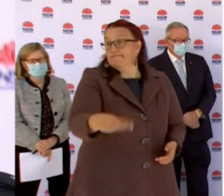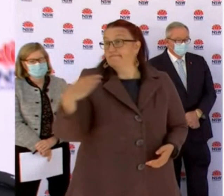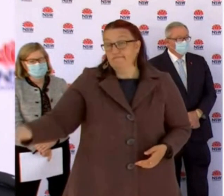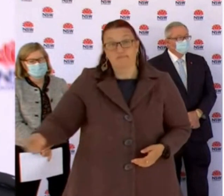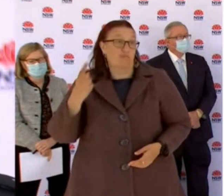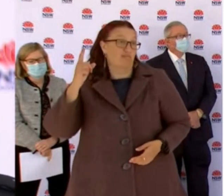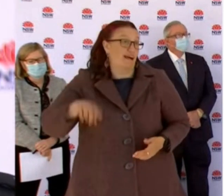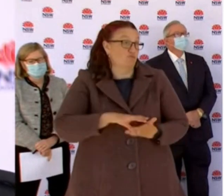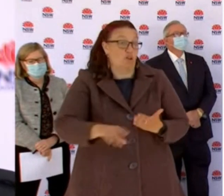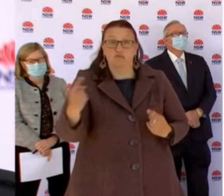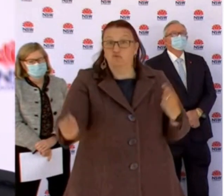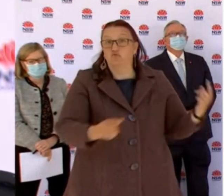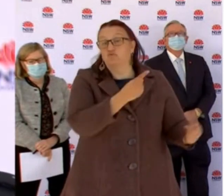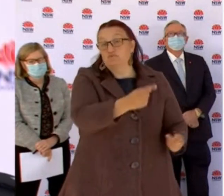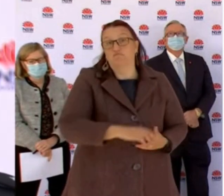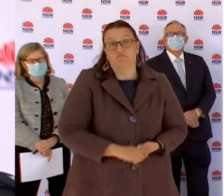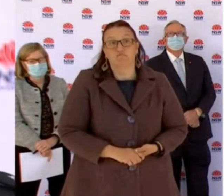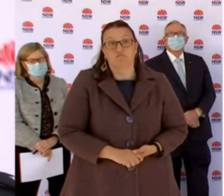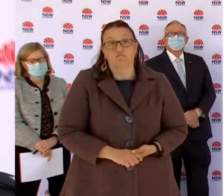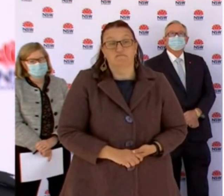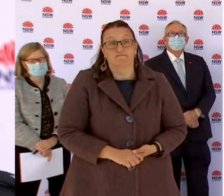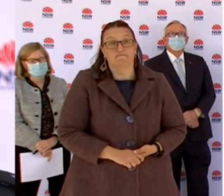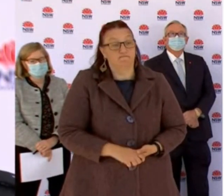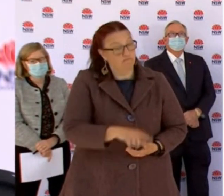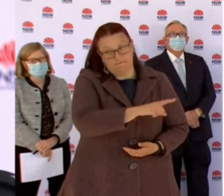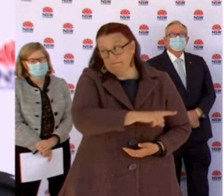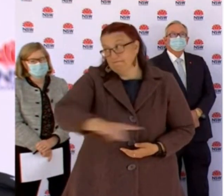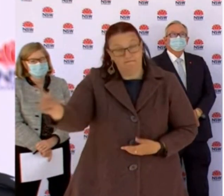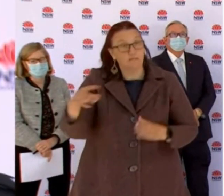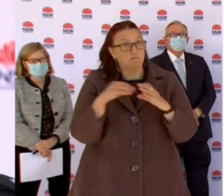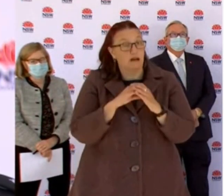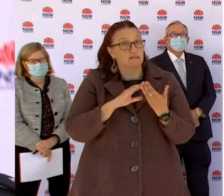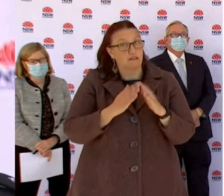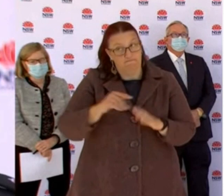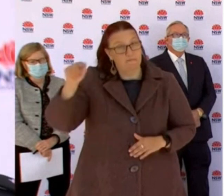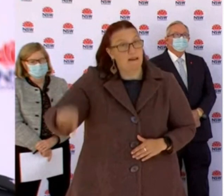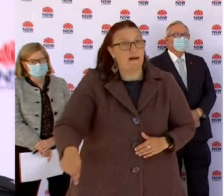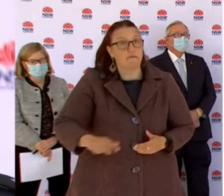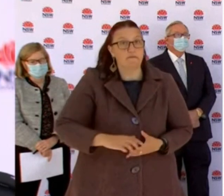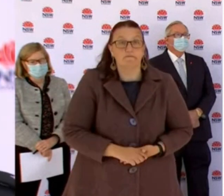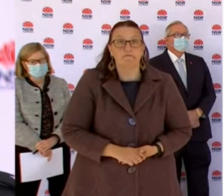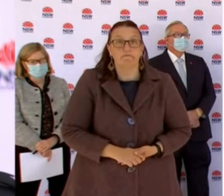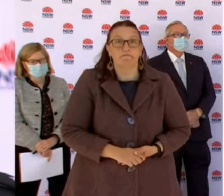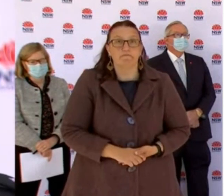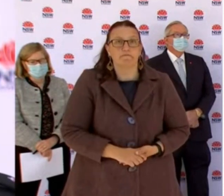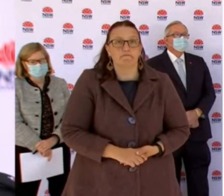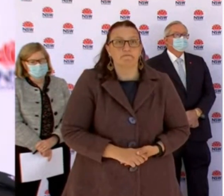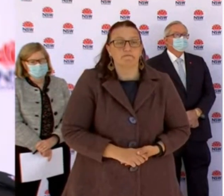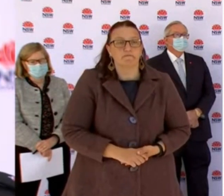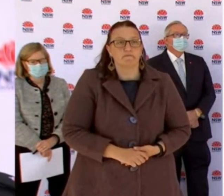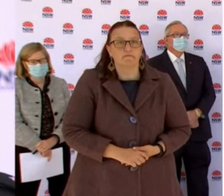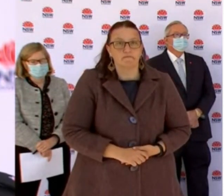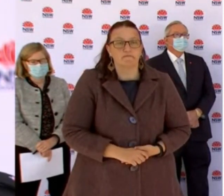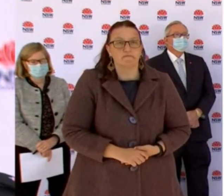event at Nunes, and those people were directed to return back to Bankstown in southwest Sydney. I'd also